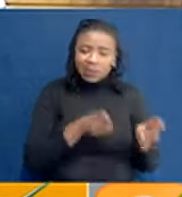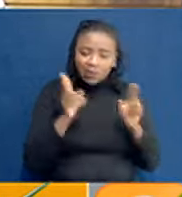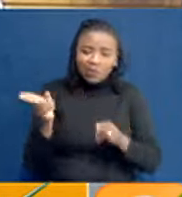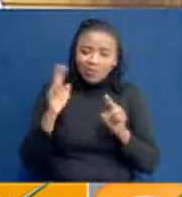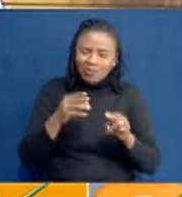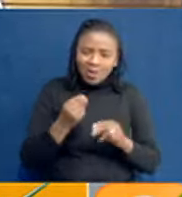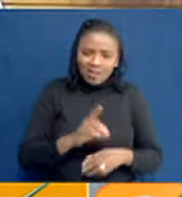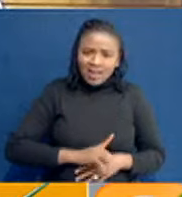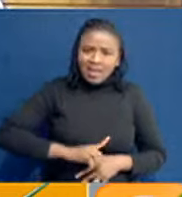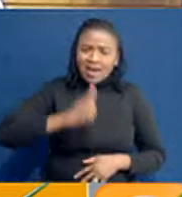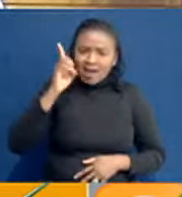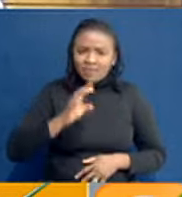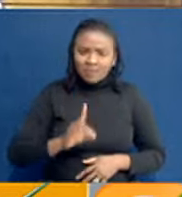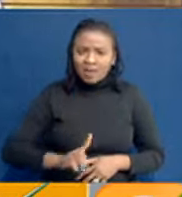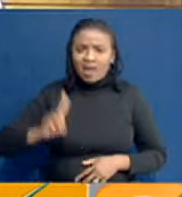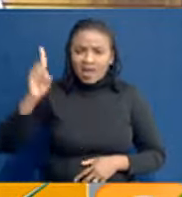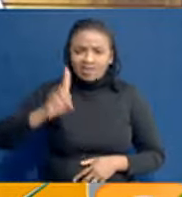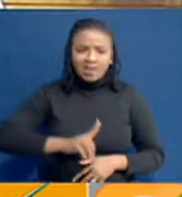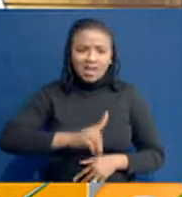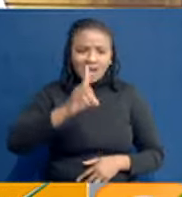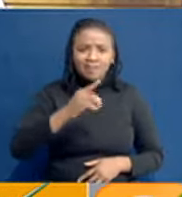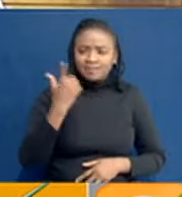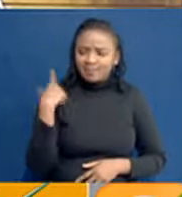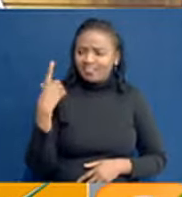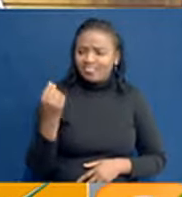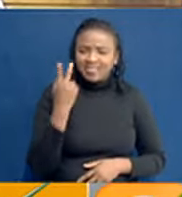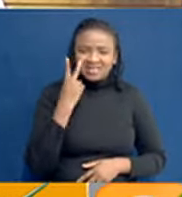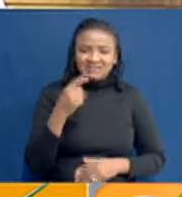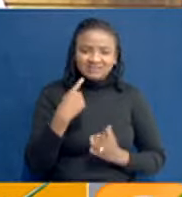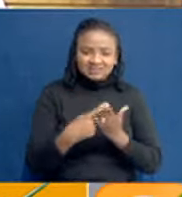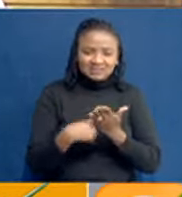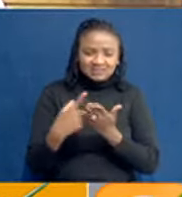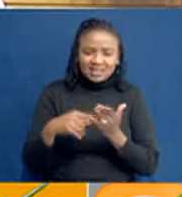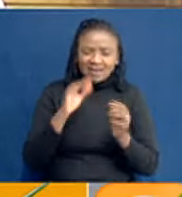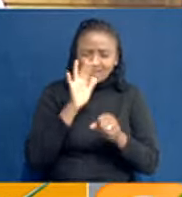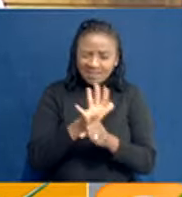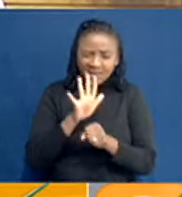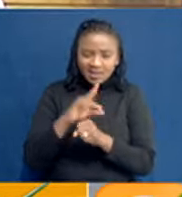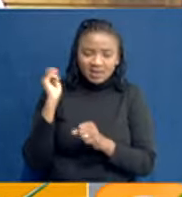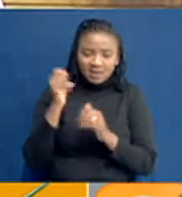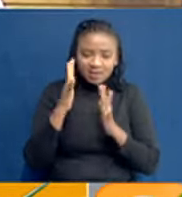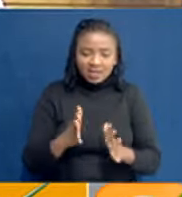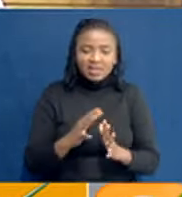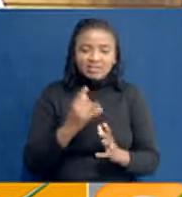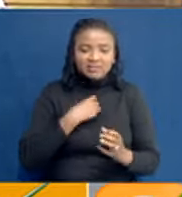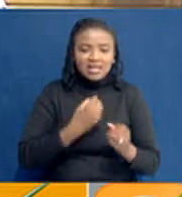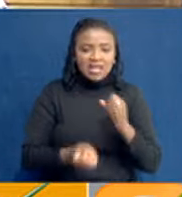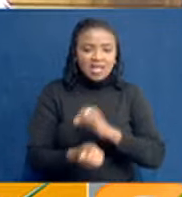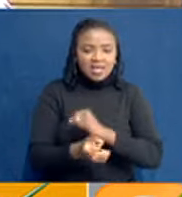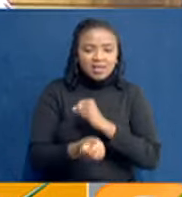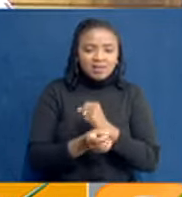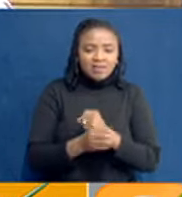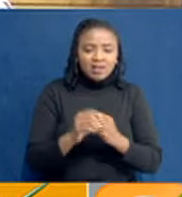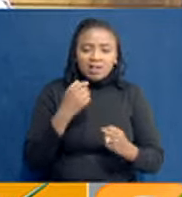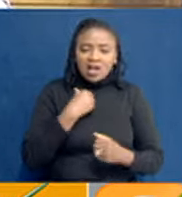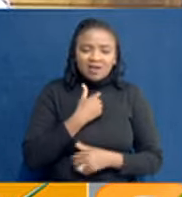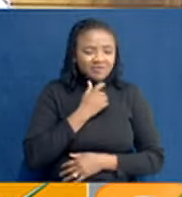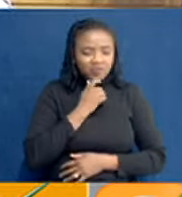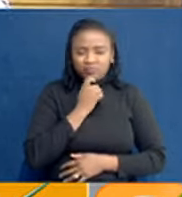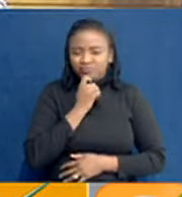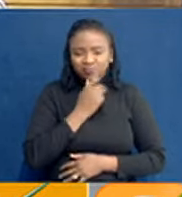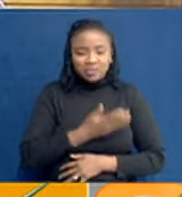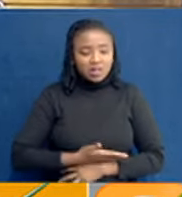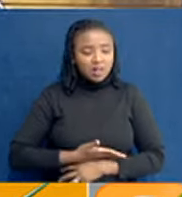has dominated the national conversation in recent months, with many Kenyans expressing outrage over the runaway